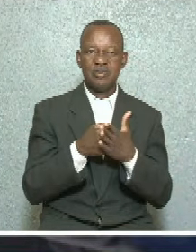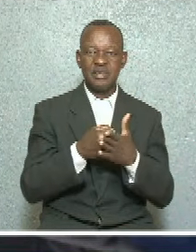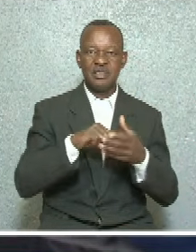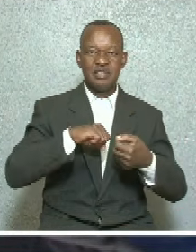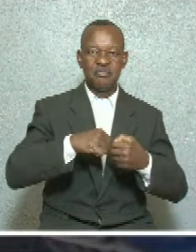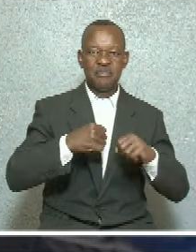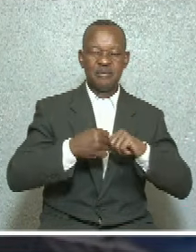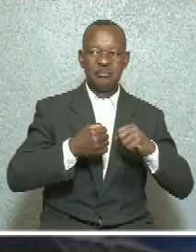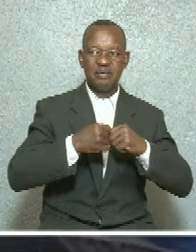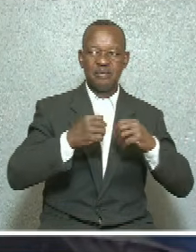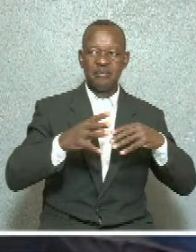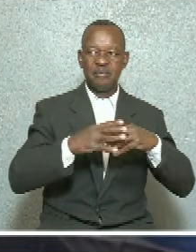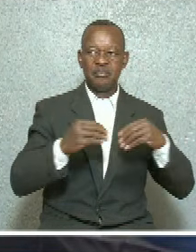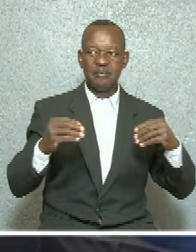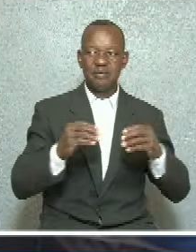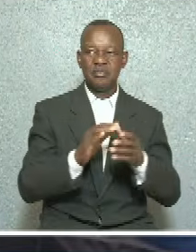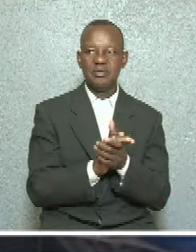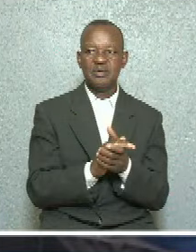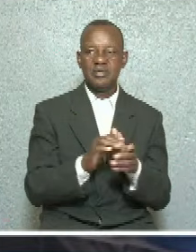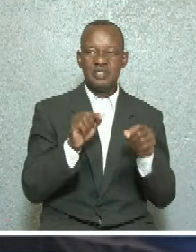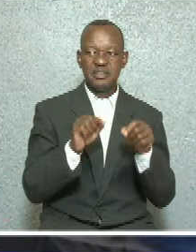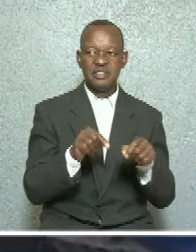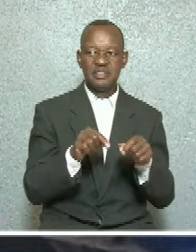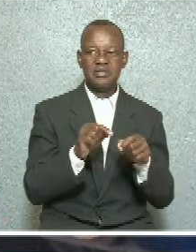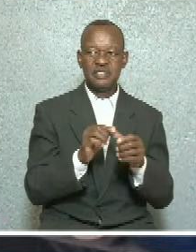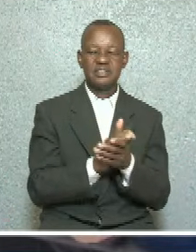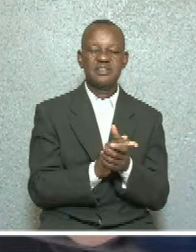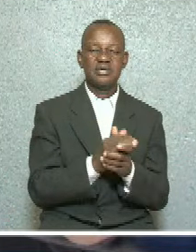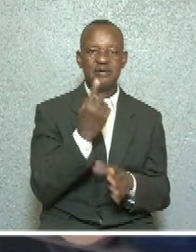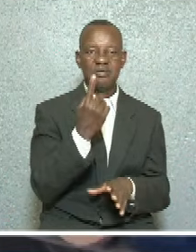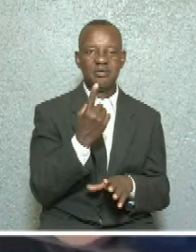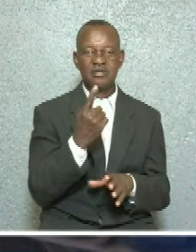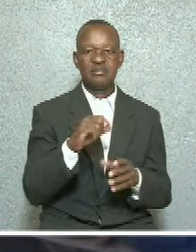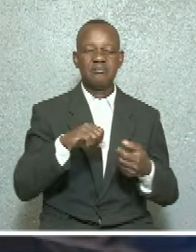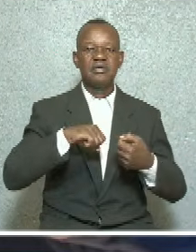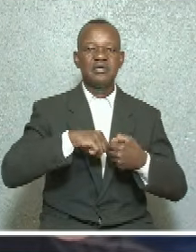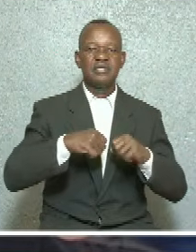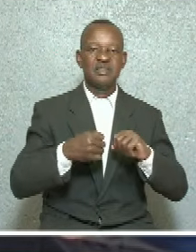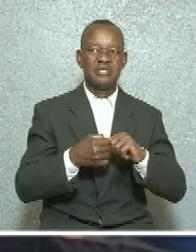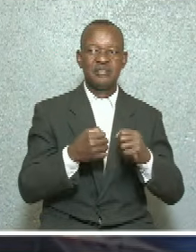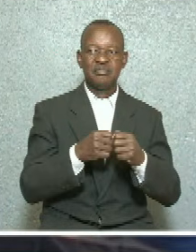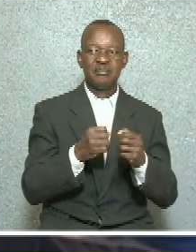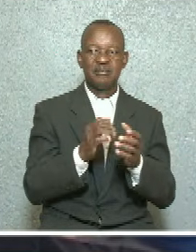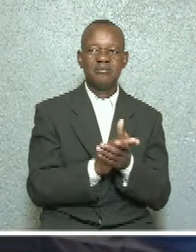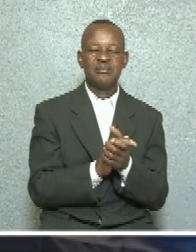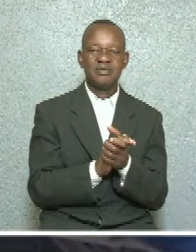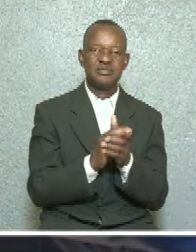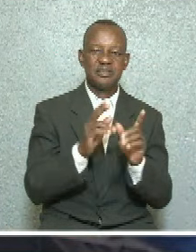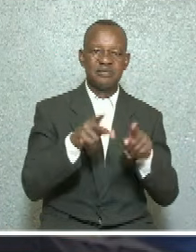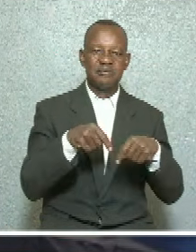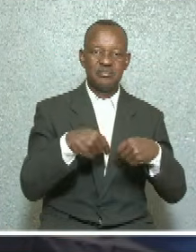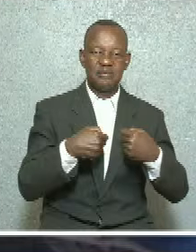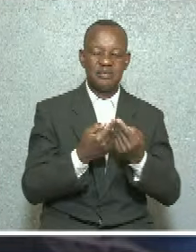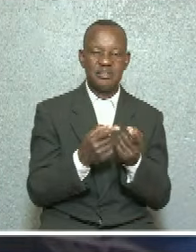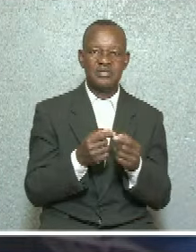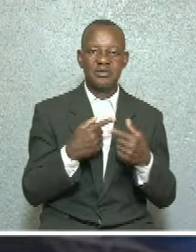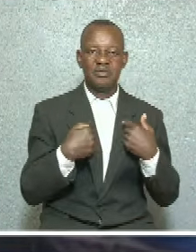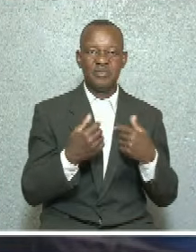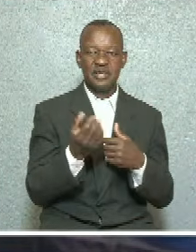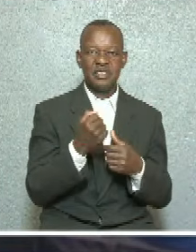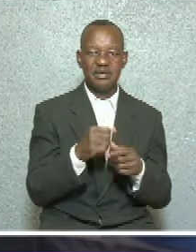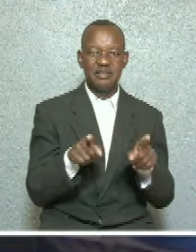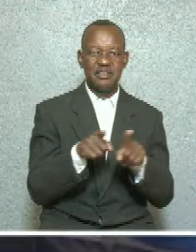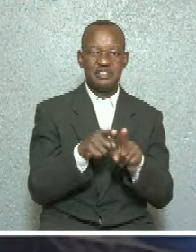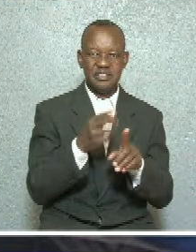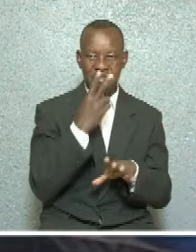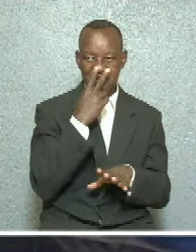using the robot. So this is one of the programs we have here, and as you can see, we're definitely investing